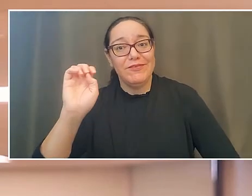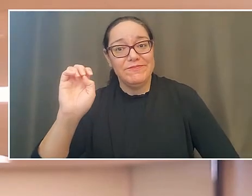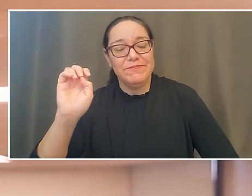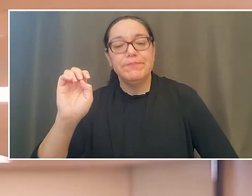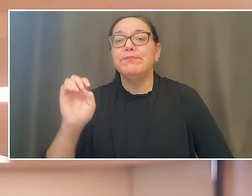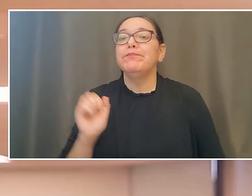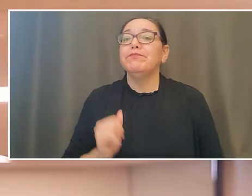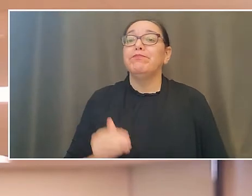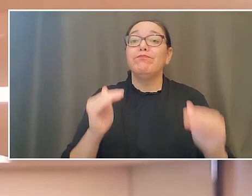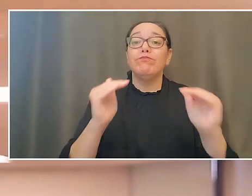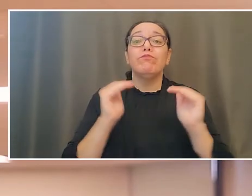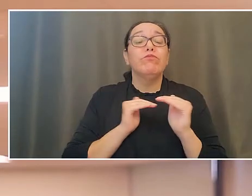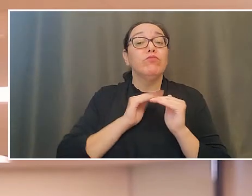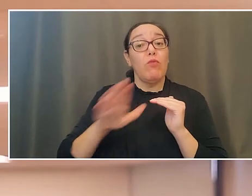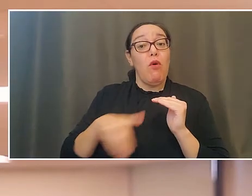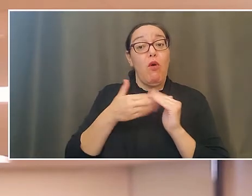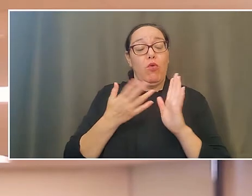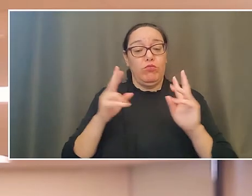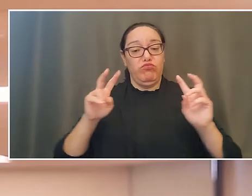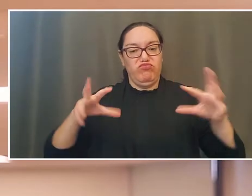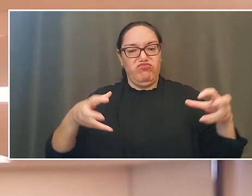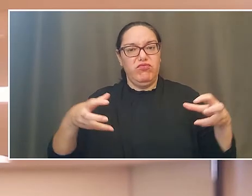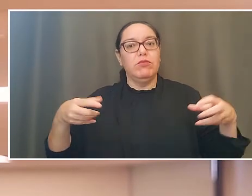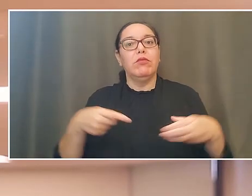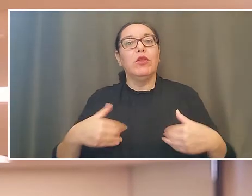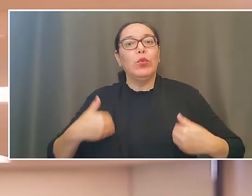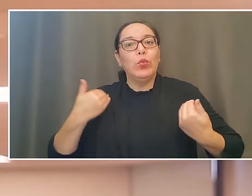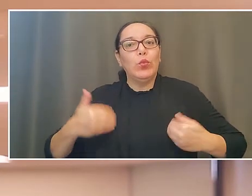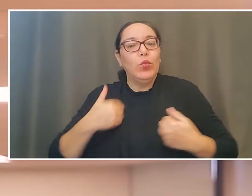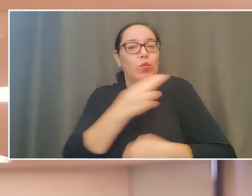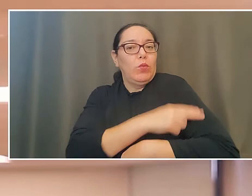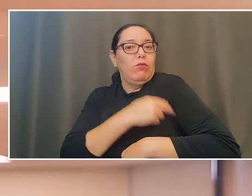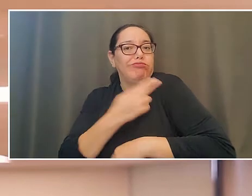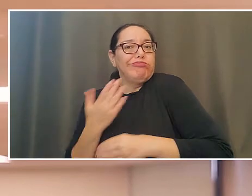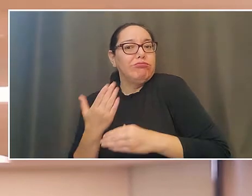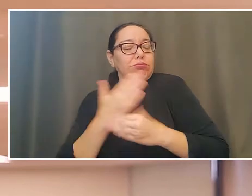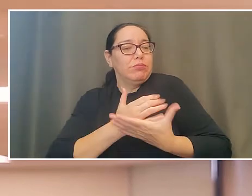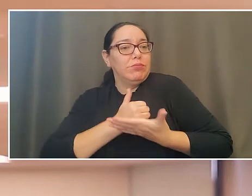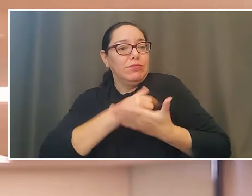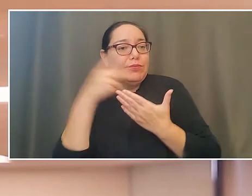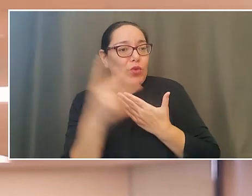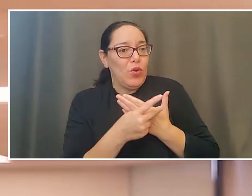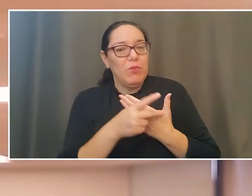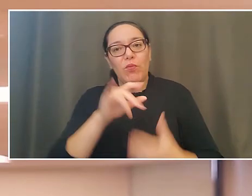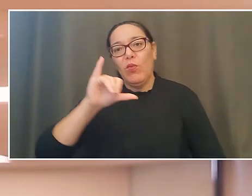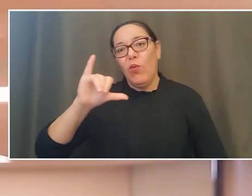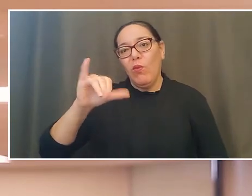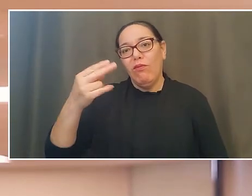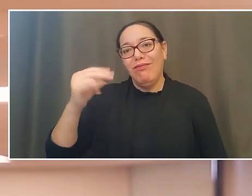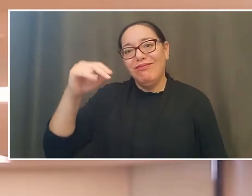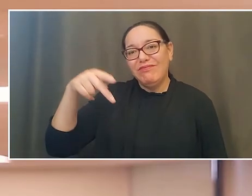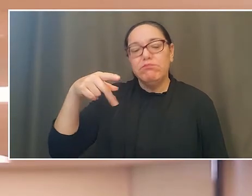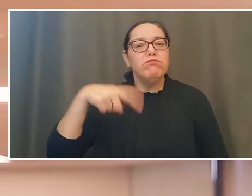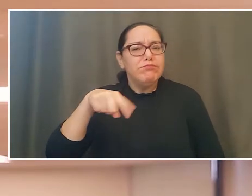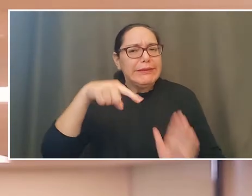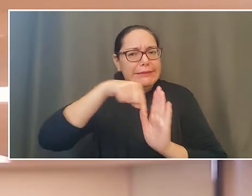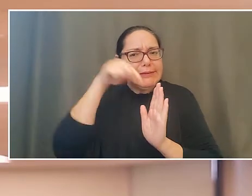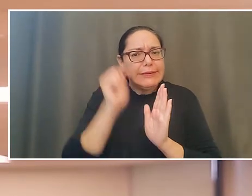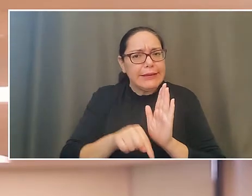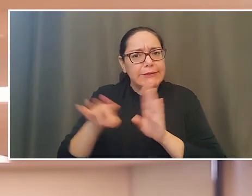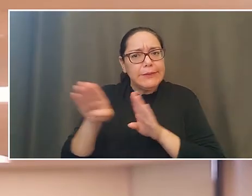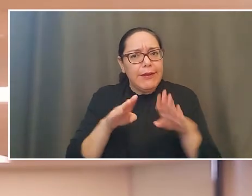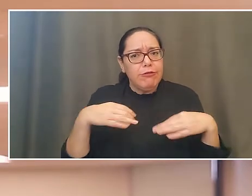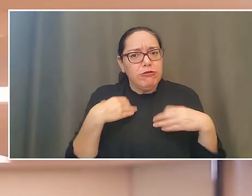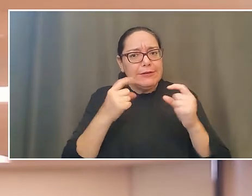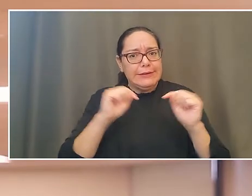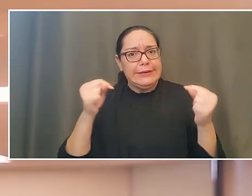All youth hospital intervention programs, also known as YHIP, these are intensive behavioral health team models for youth and families